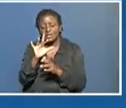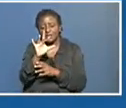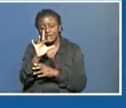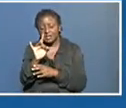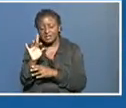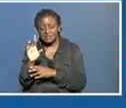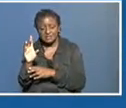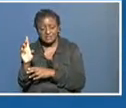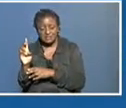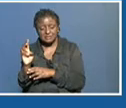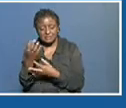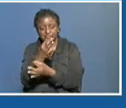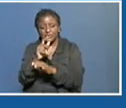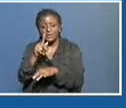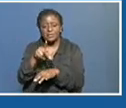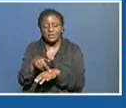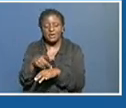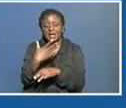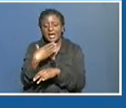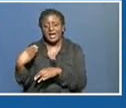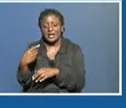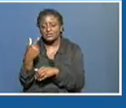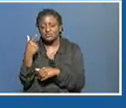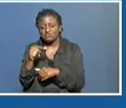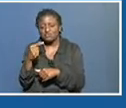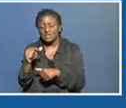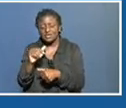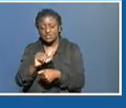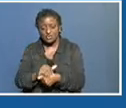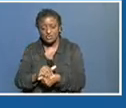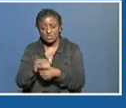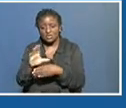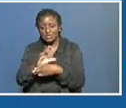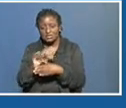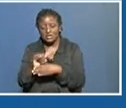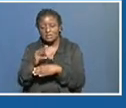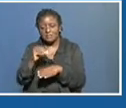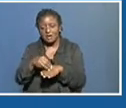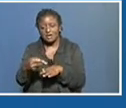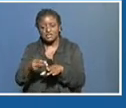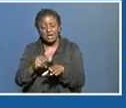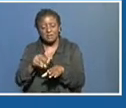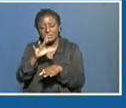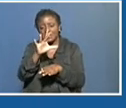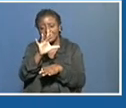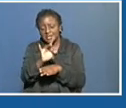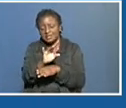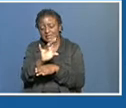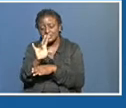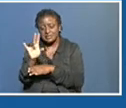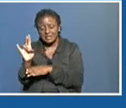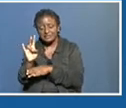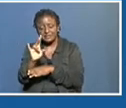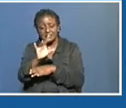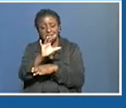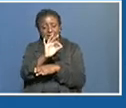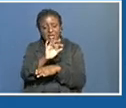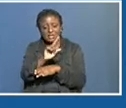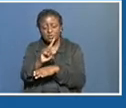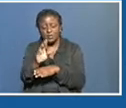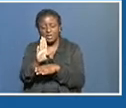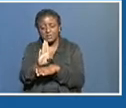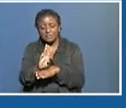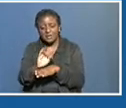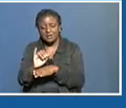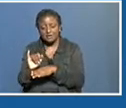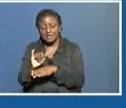86 degrees in Freeport, Grand Bahama, and Greentown, Key Marshall, Babicore, 87 degrees, 91 degrees in the Berry